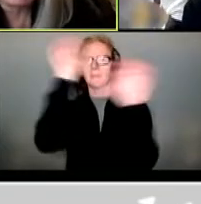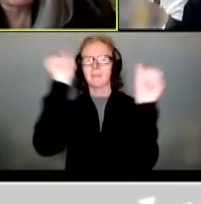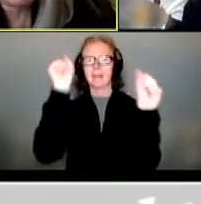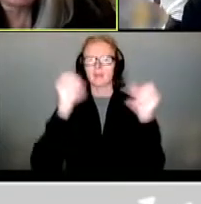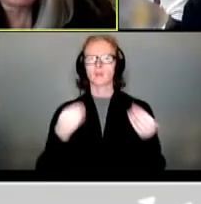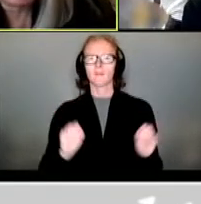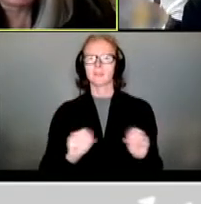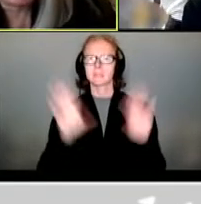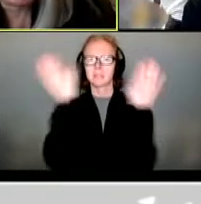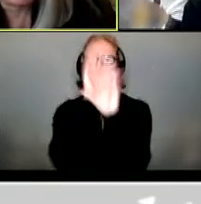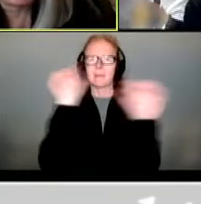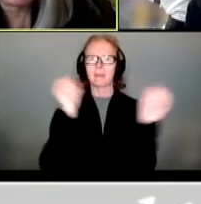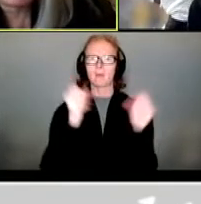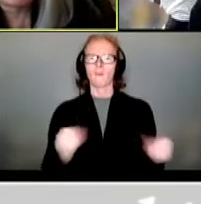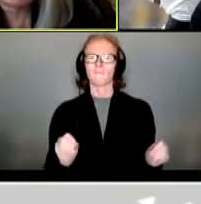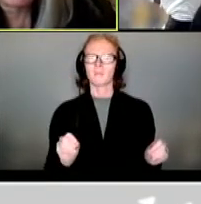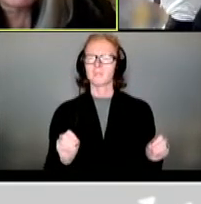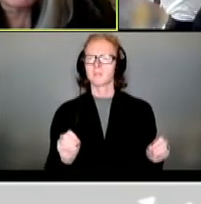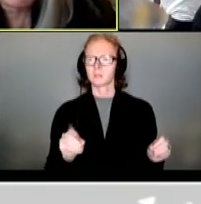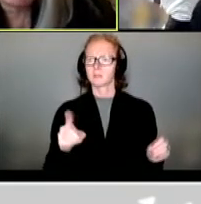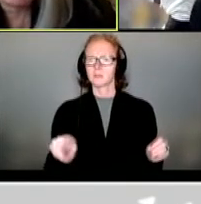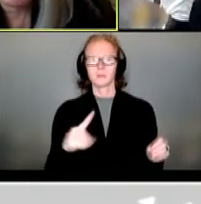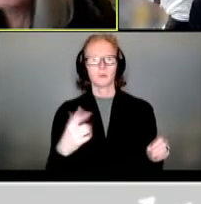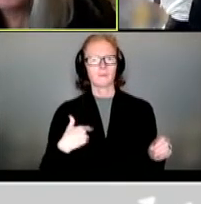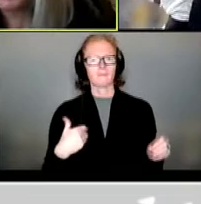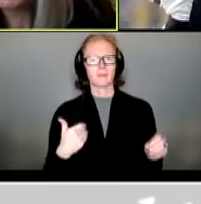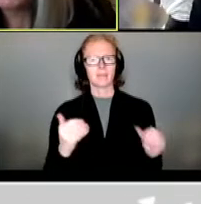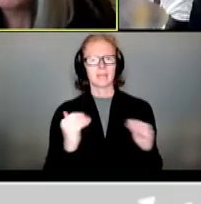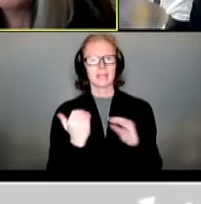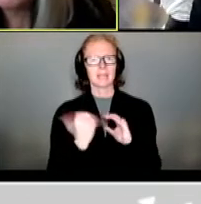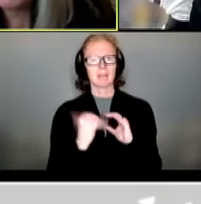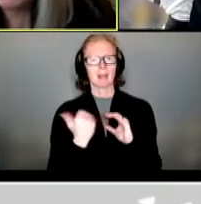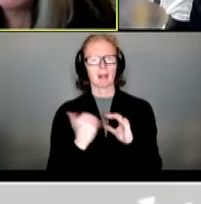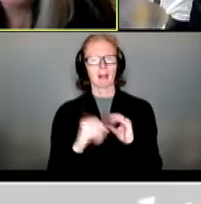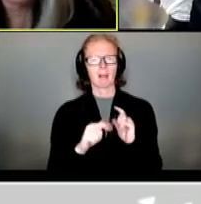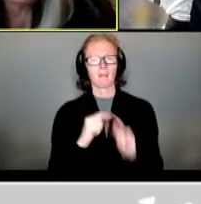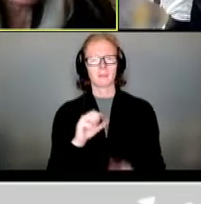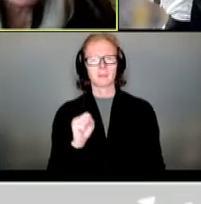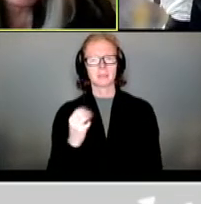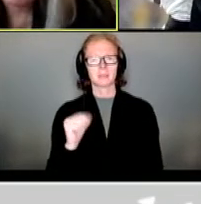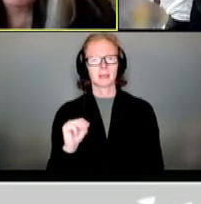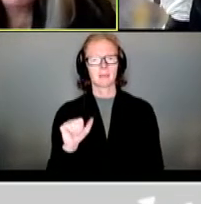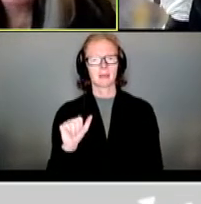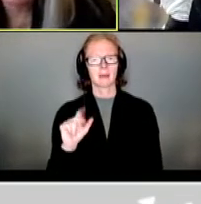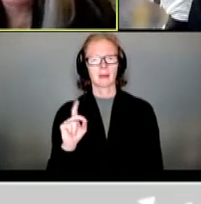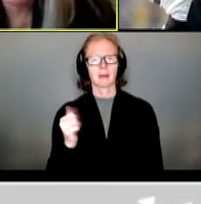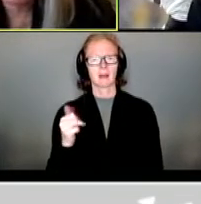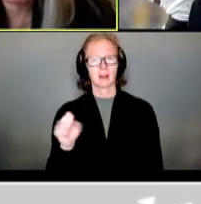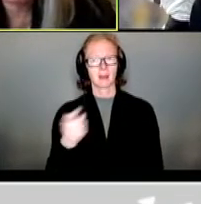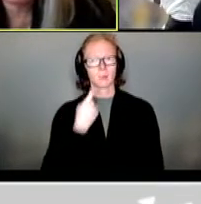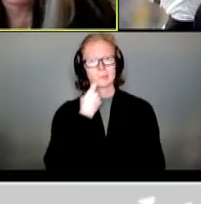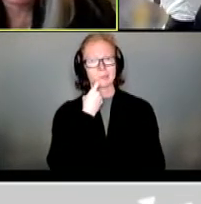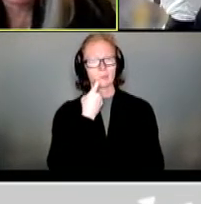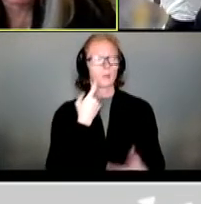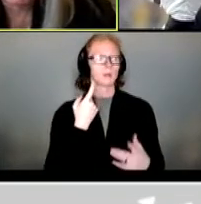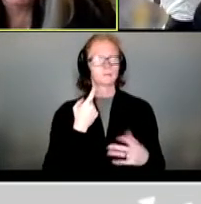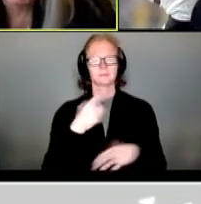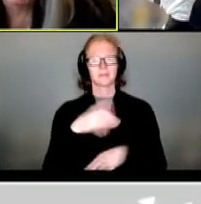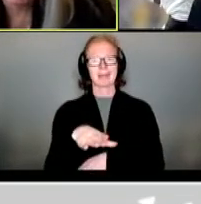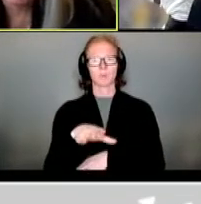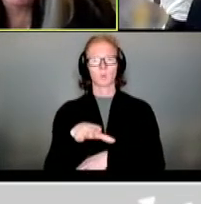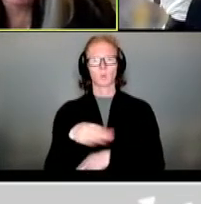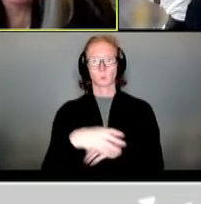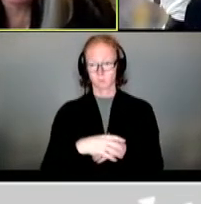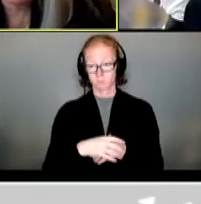from the mayor's office? I know that we all received an email from Sam Adams a few minutes or late this afternoon.